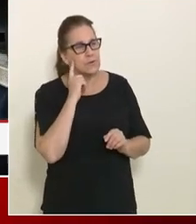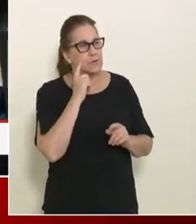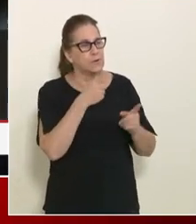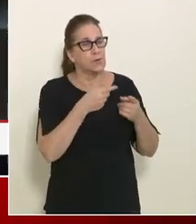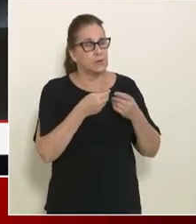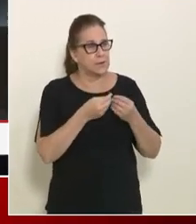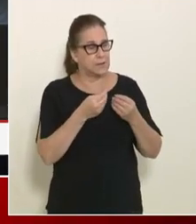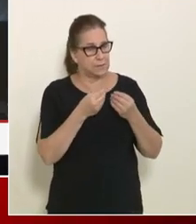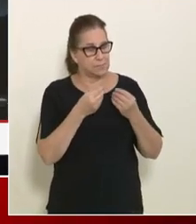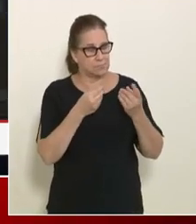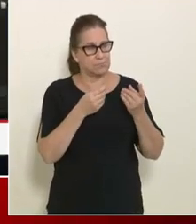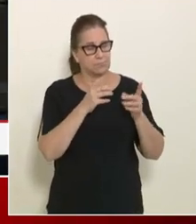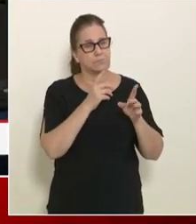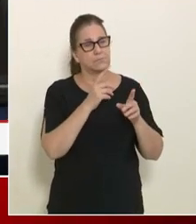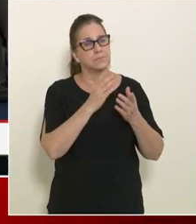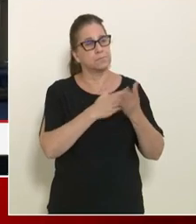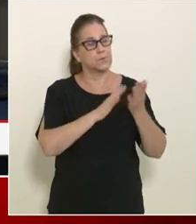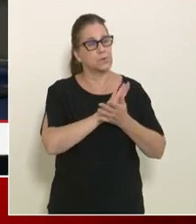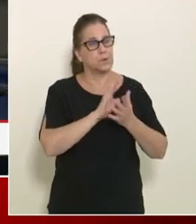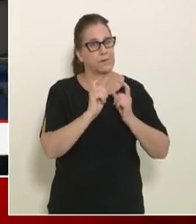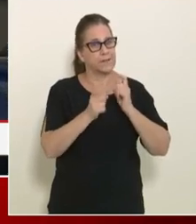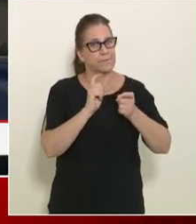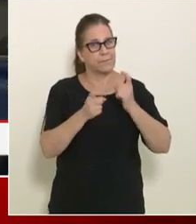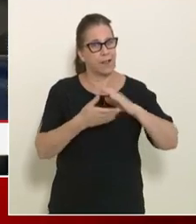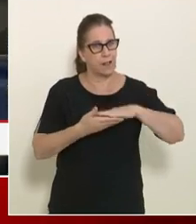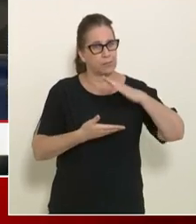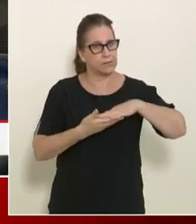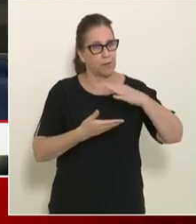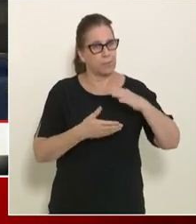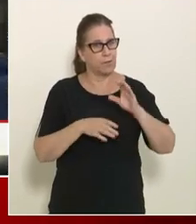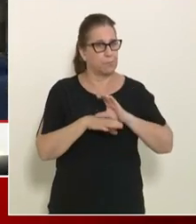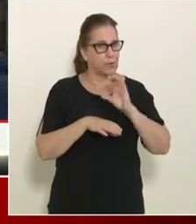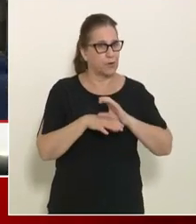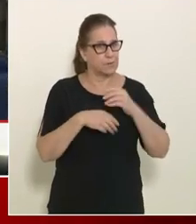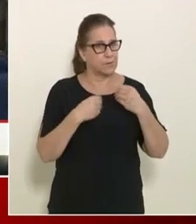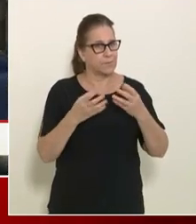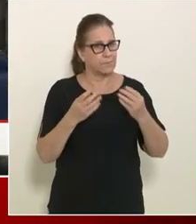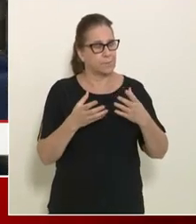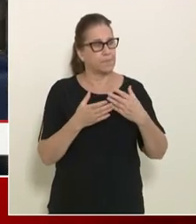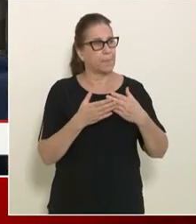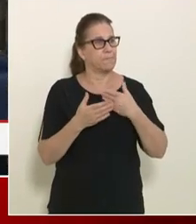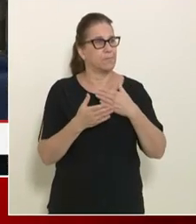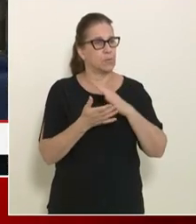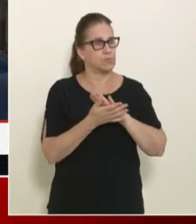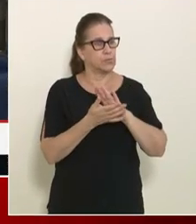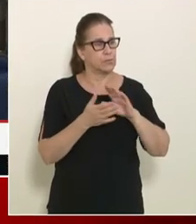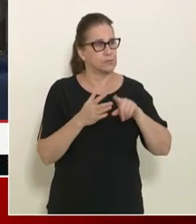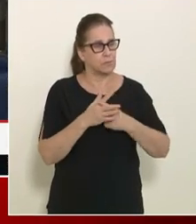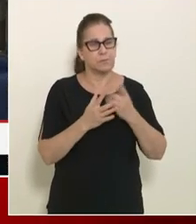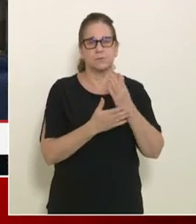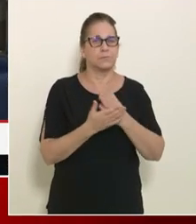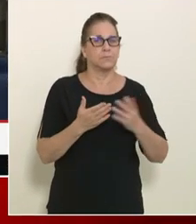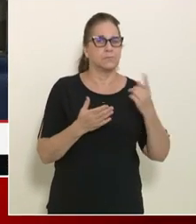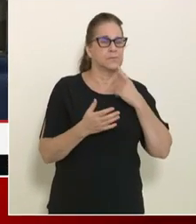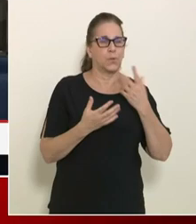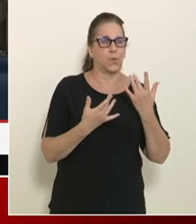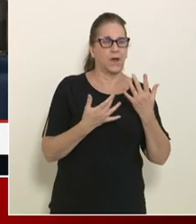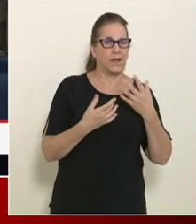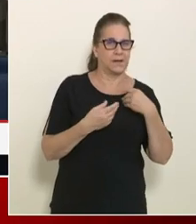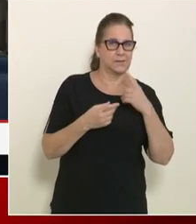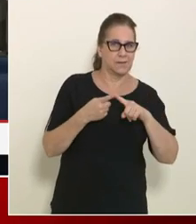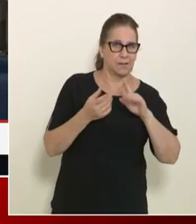distributions will start after school starts. I know you have said you can give every kid who needs